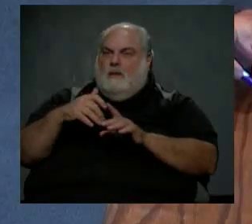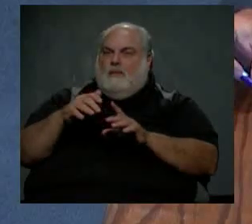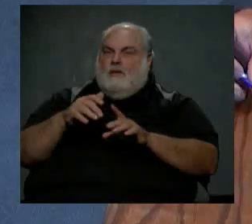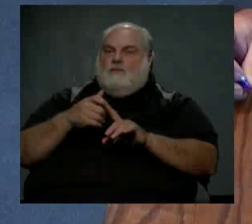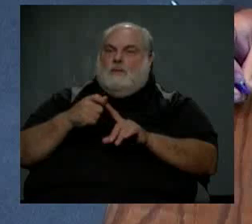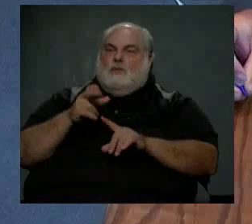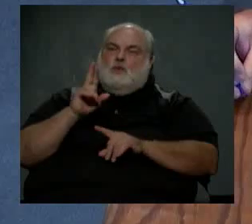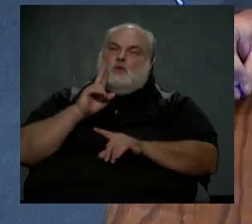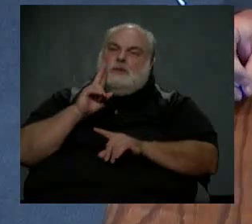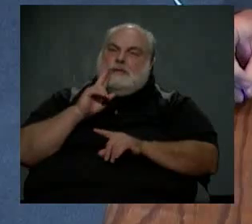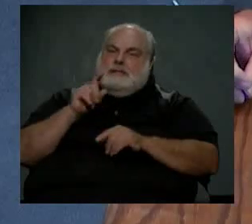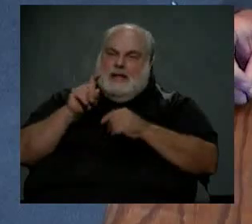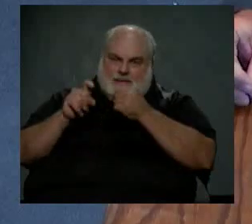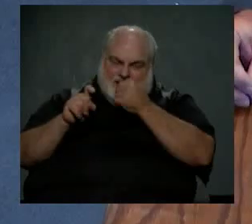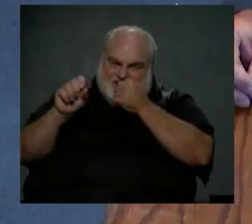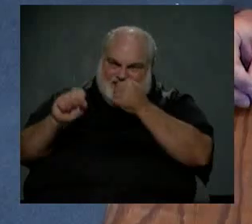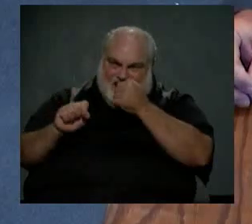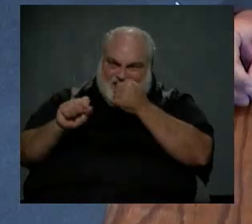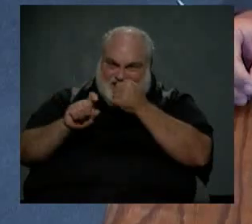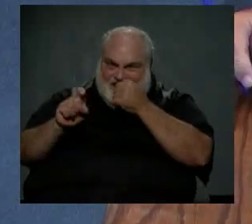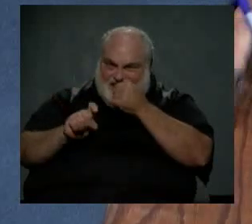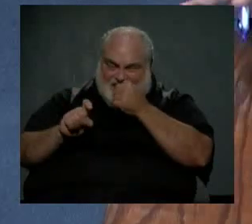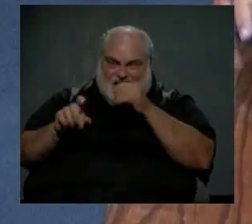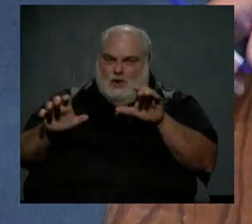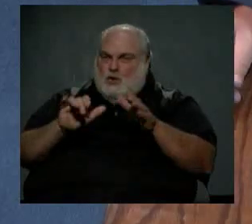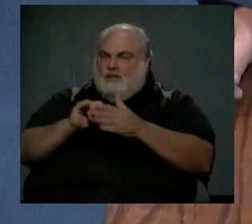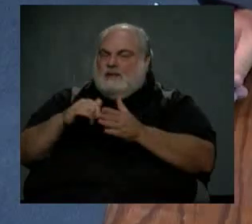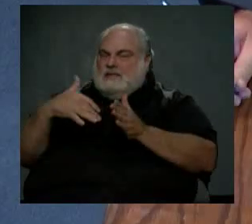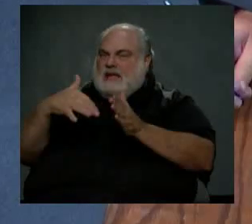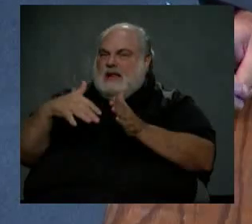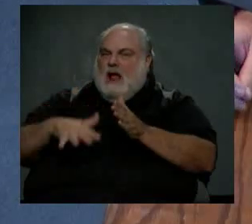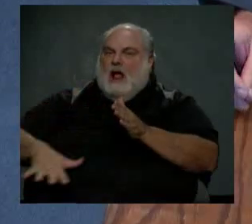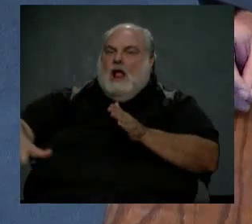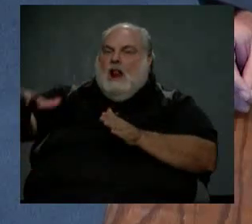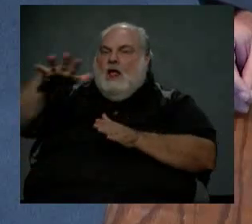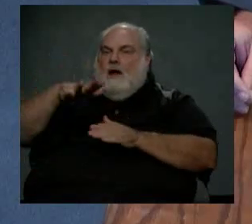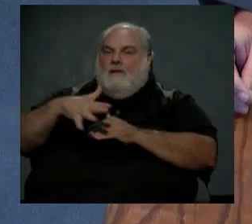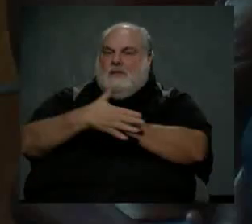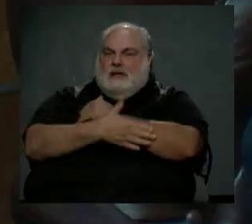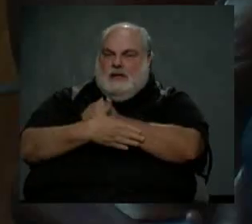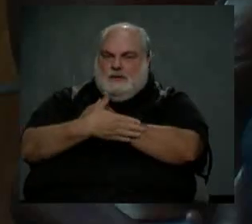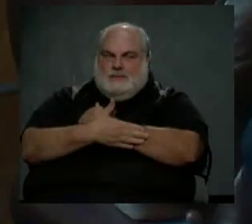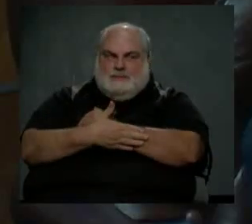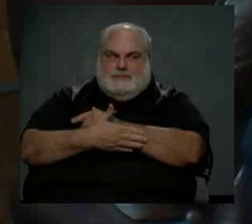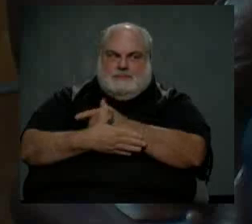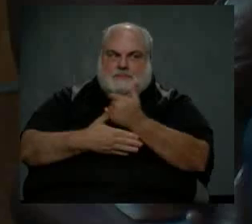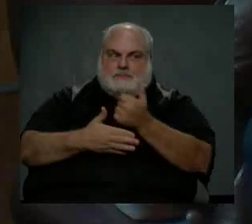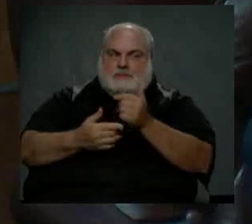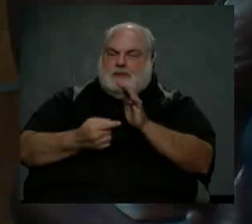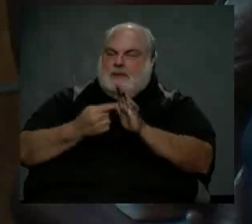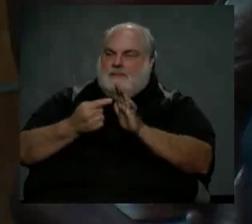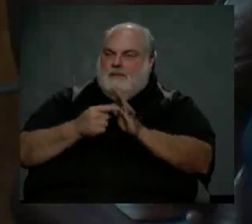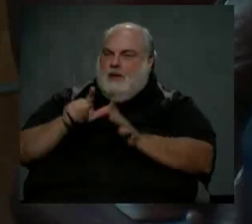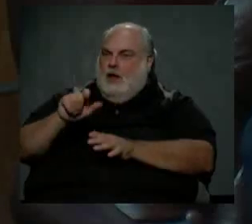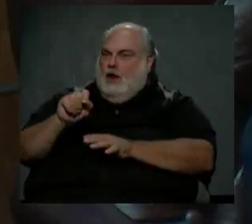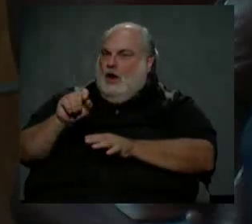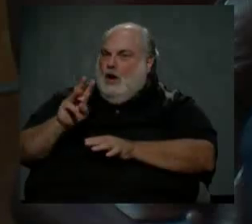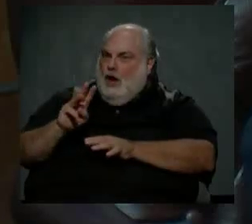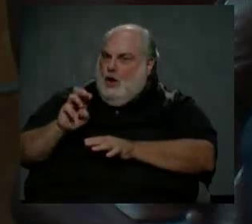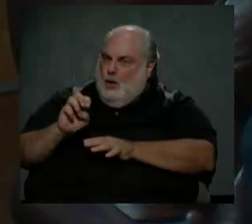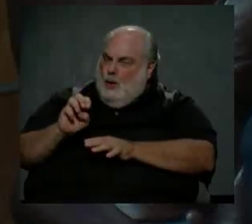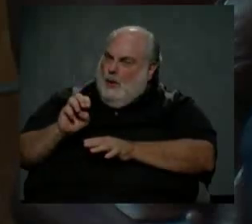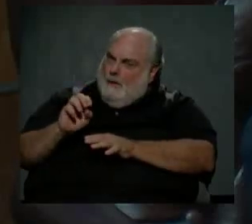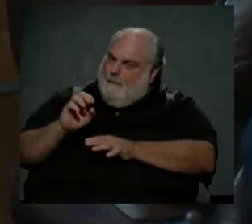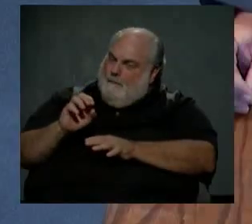Houston or South Texas area, and they do this all over the country. Okay, sometimes when we get a low bid, we might not always get the people that